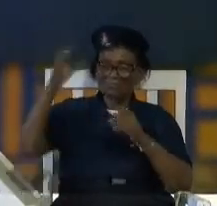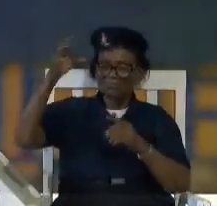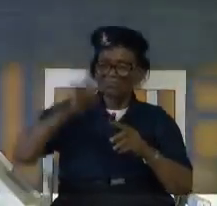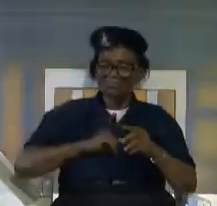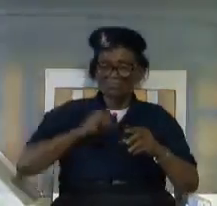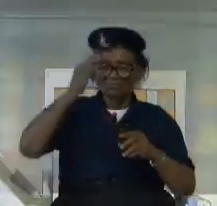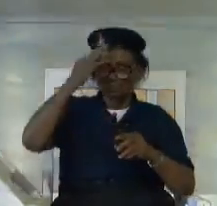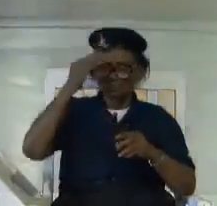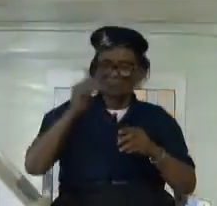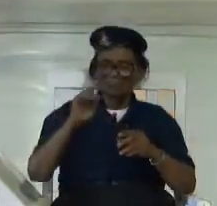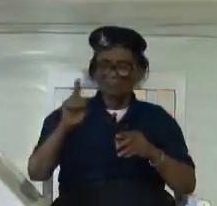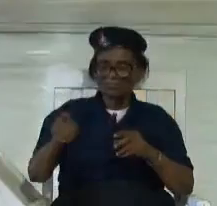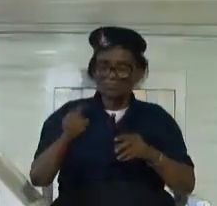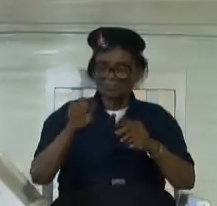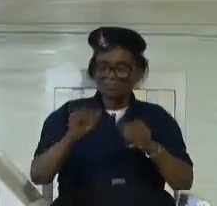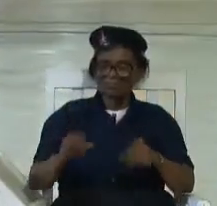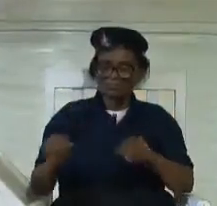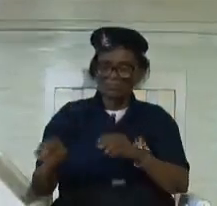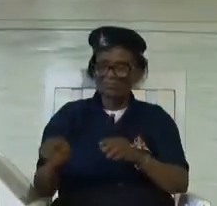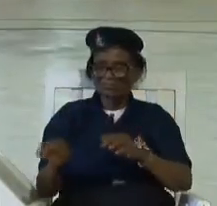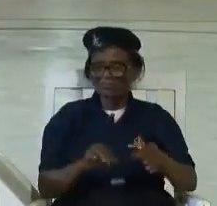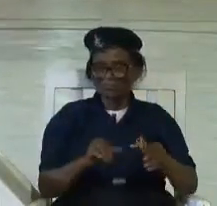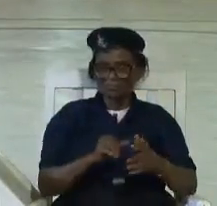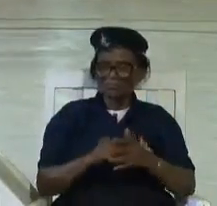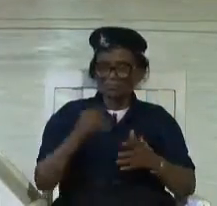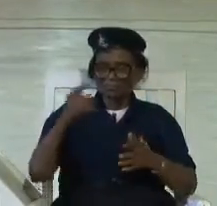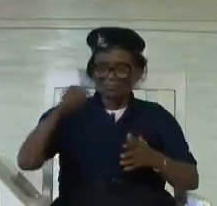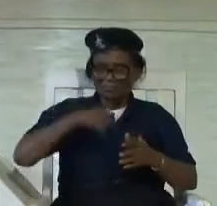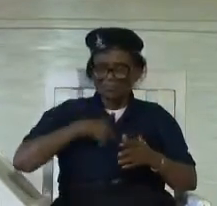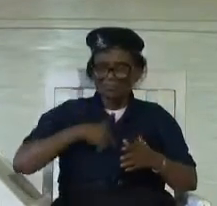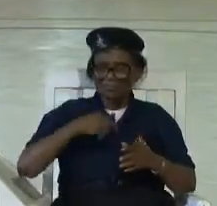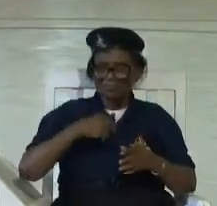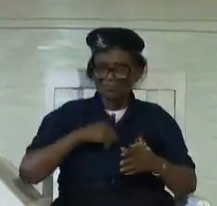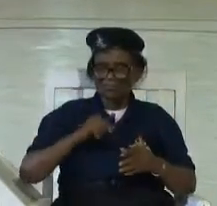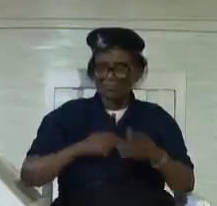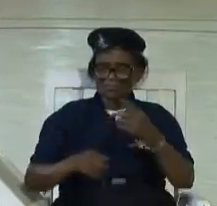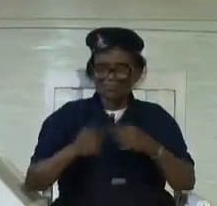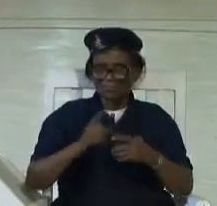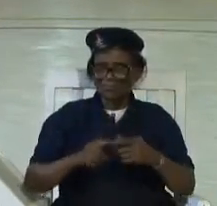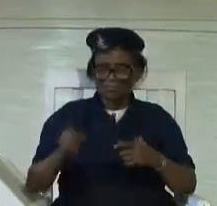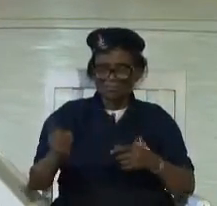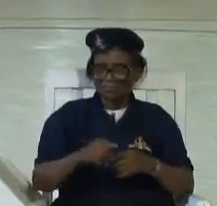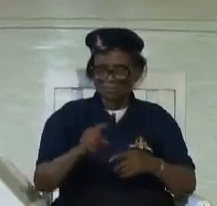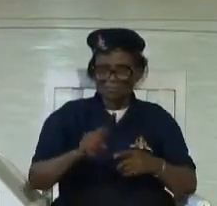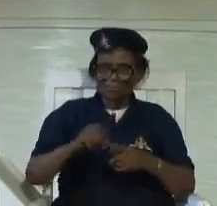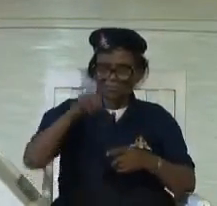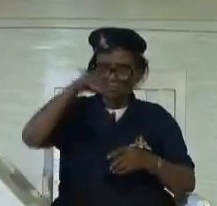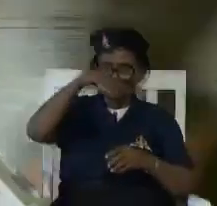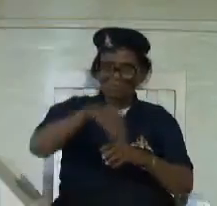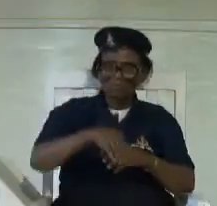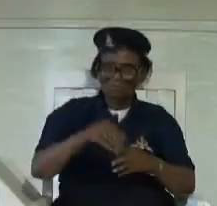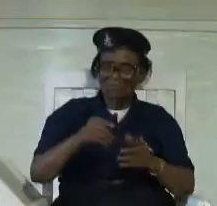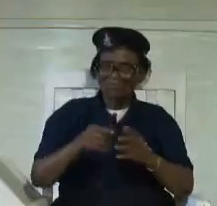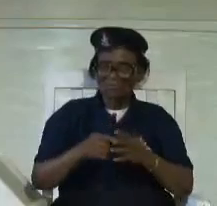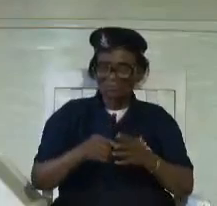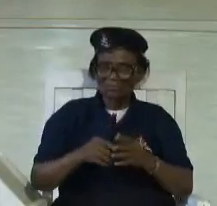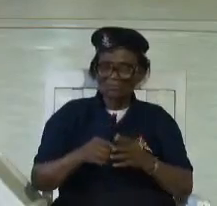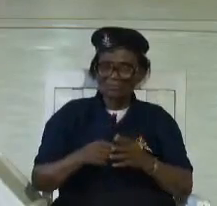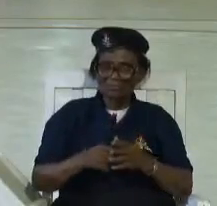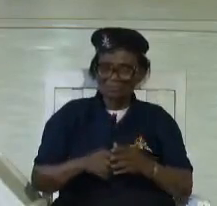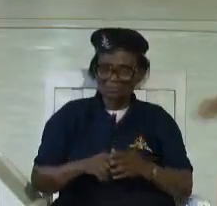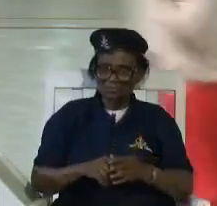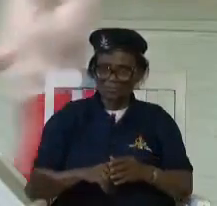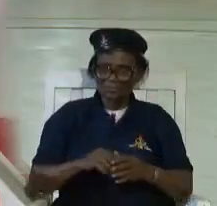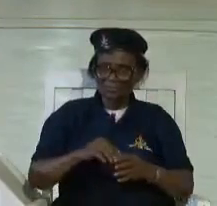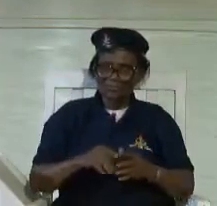know you can do it for me. Please, Lord God, I come to you tonight. Begin that work in